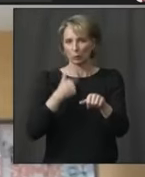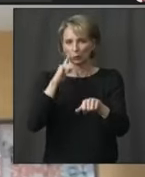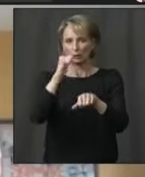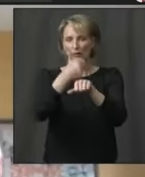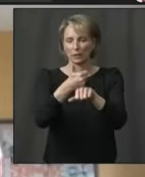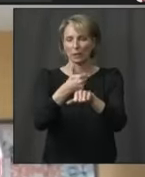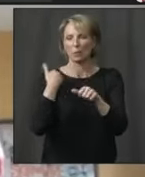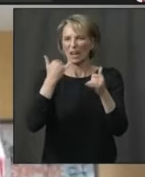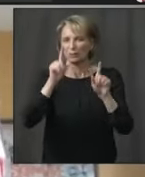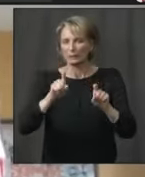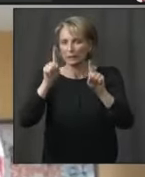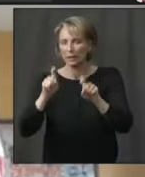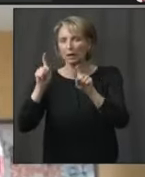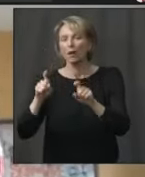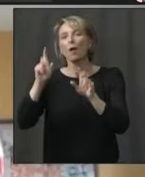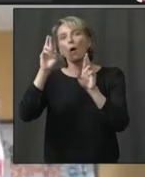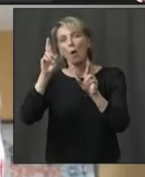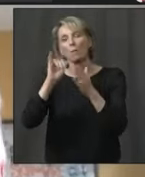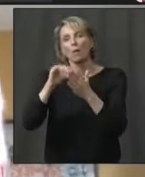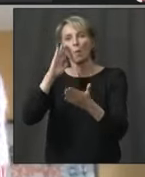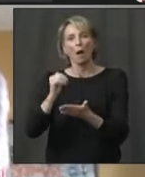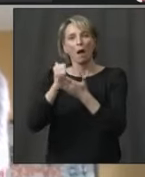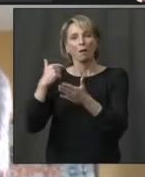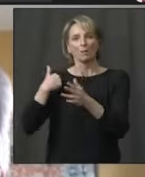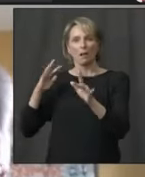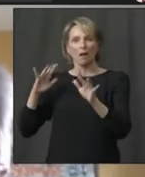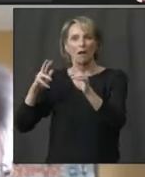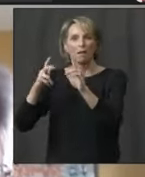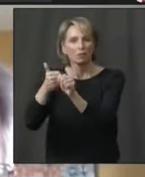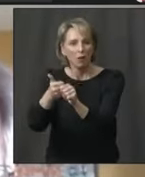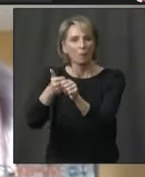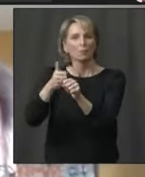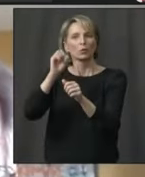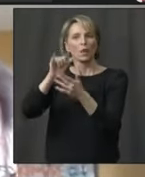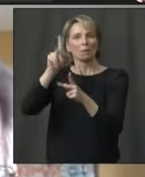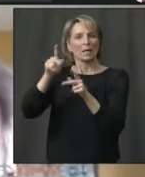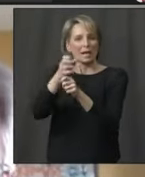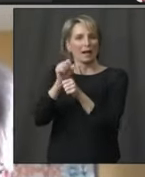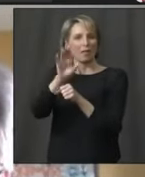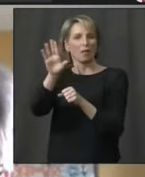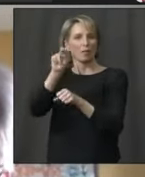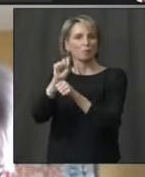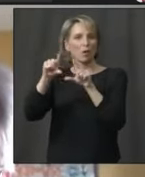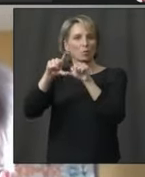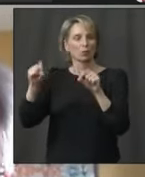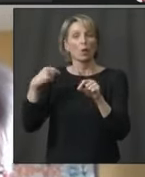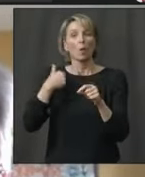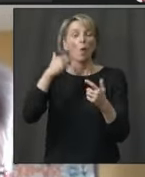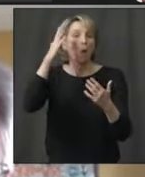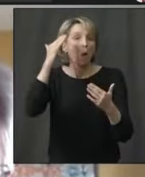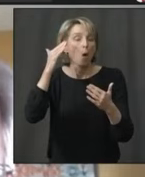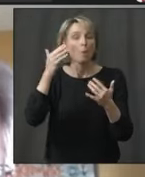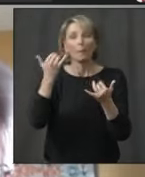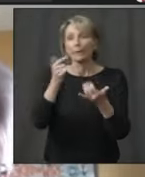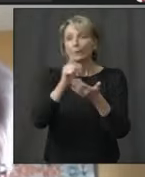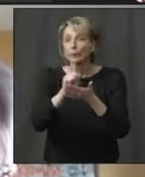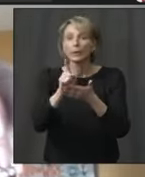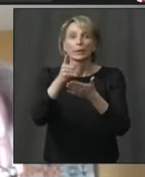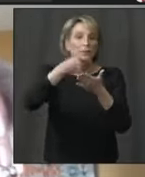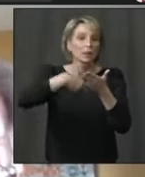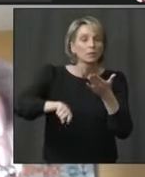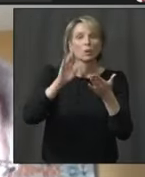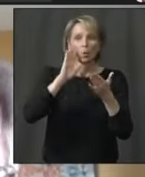backload, the backlog with this intervention. Timeline on this is hopefully days. And if that works, we'll